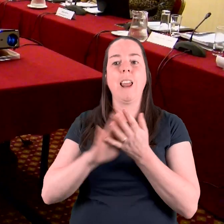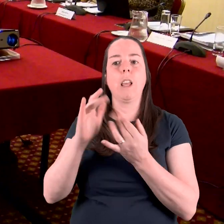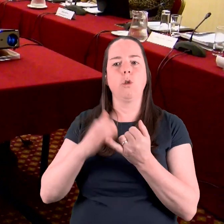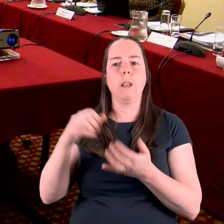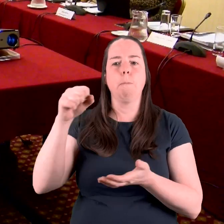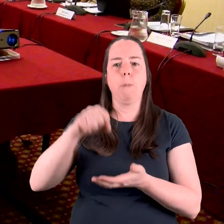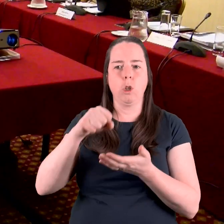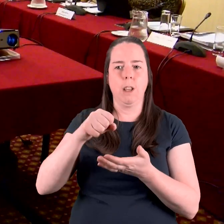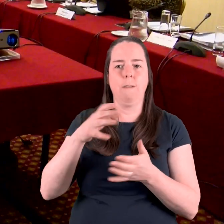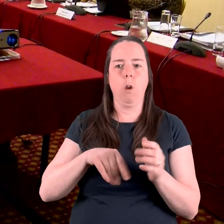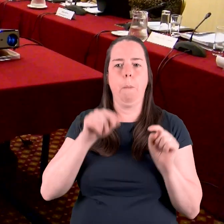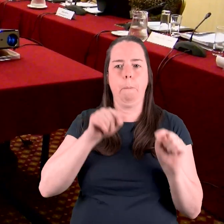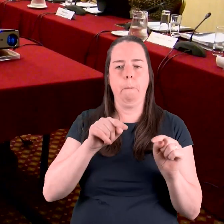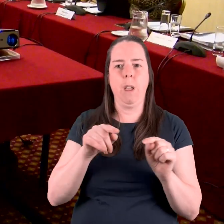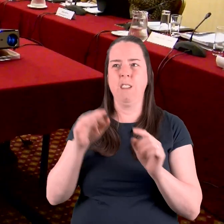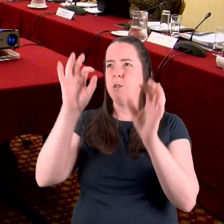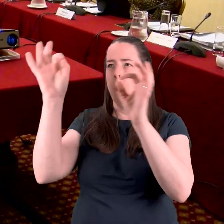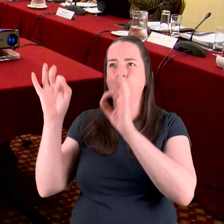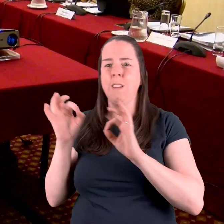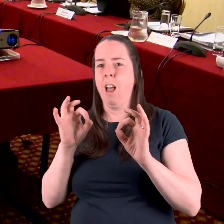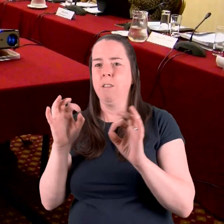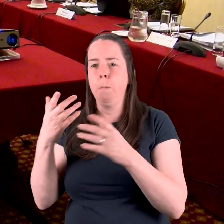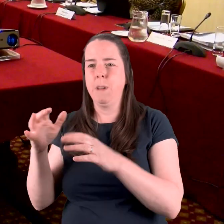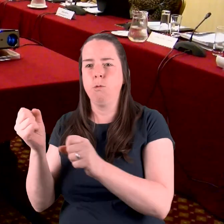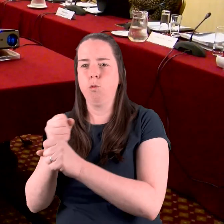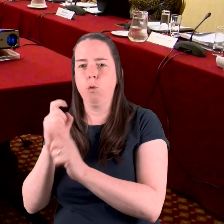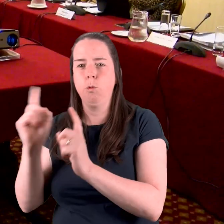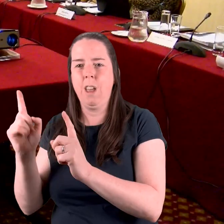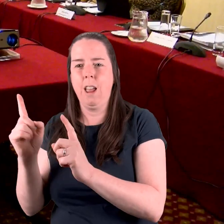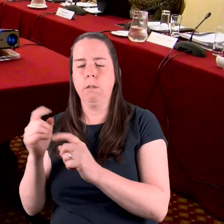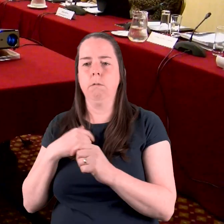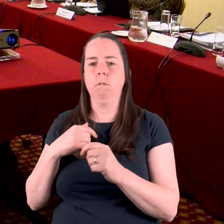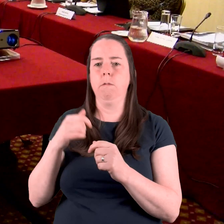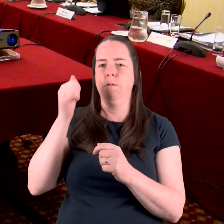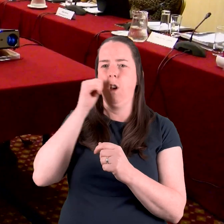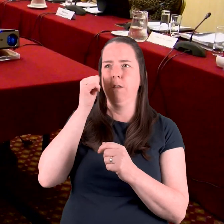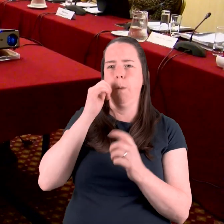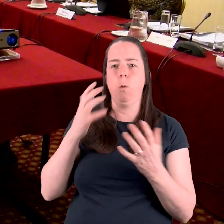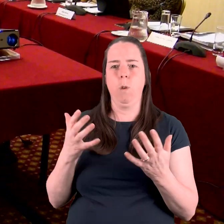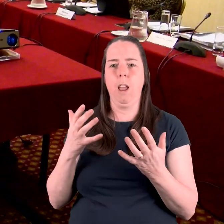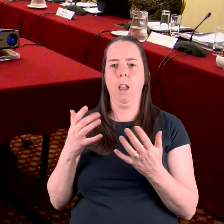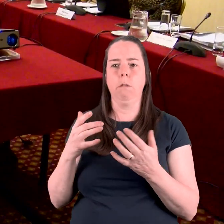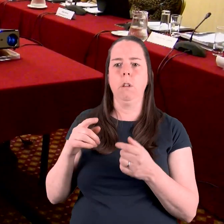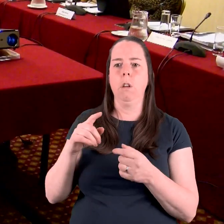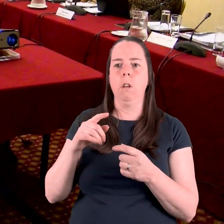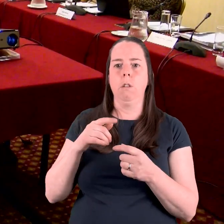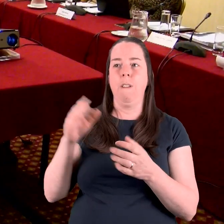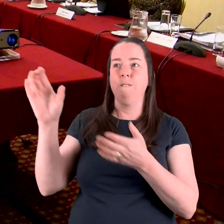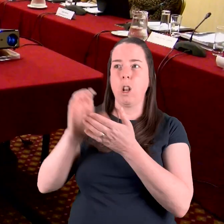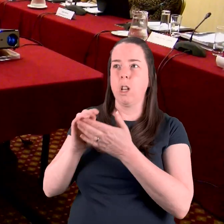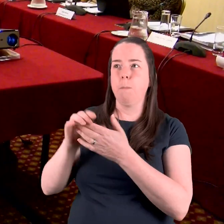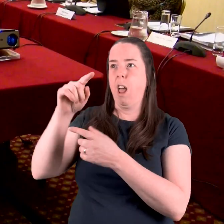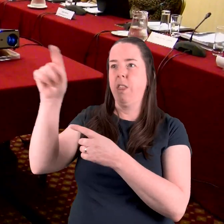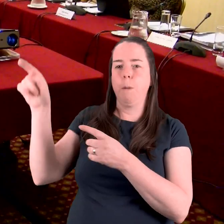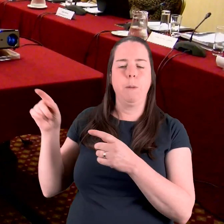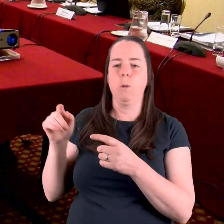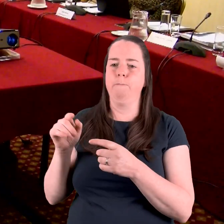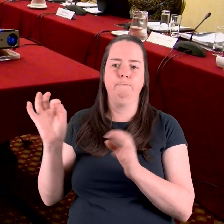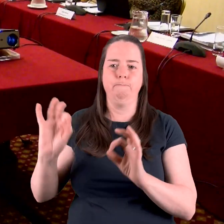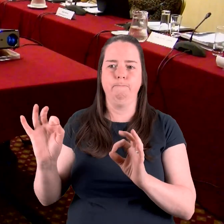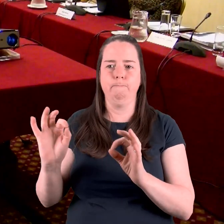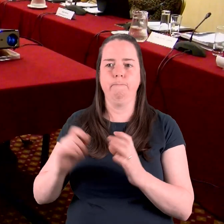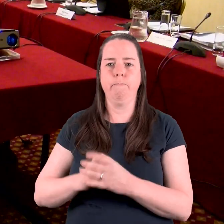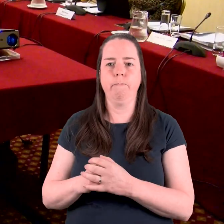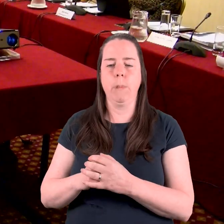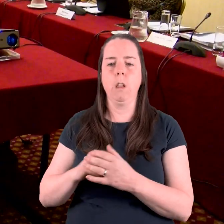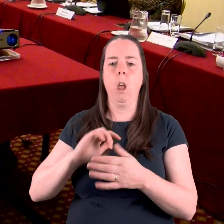our South West London NHS budget. Nobody else has done that, as far as I'm aware, at that level, in order to fund this. This was not funded